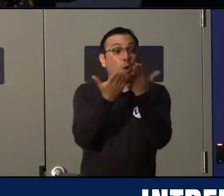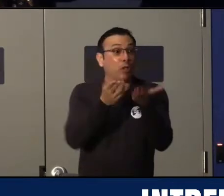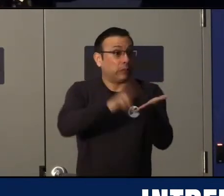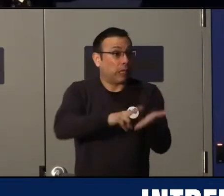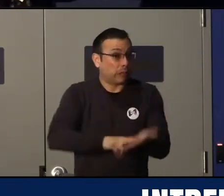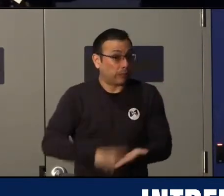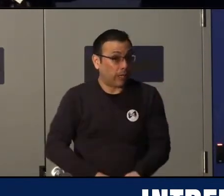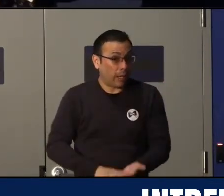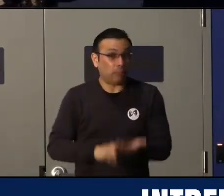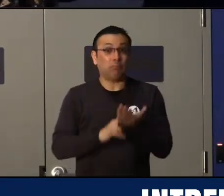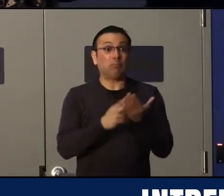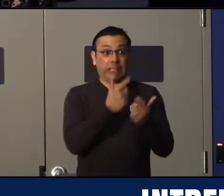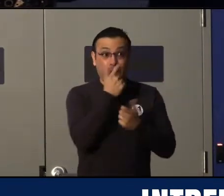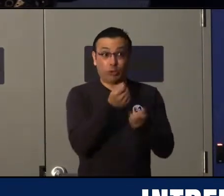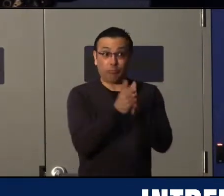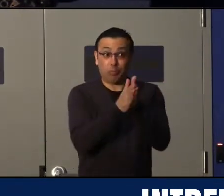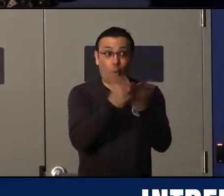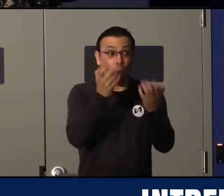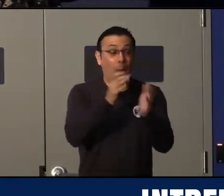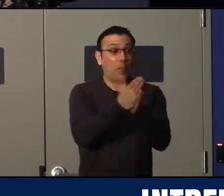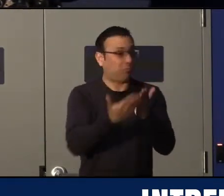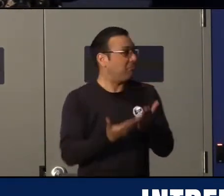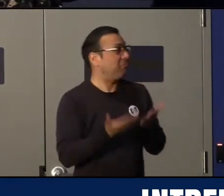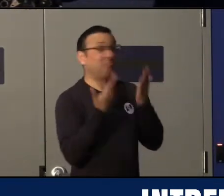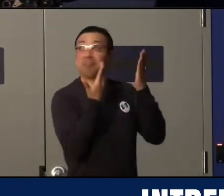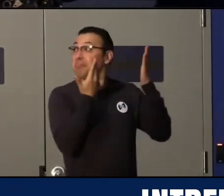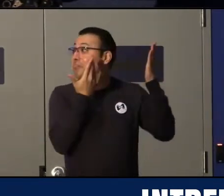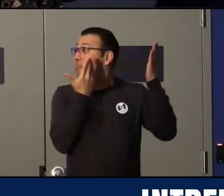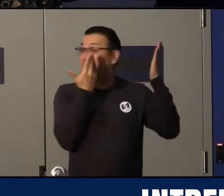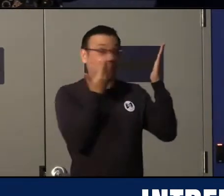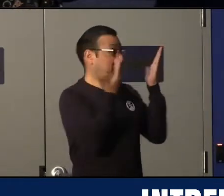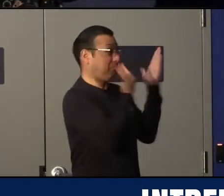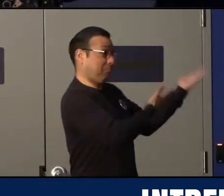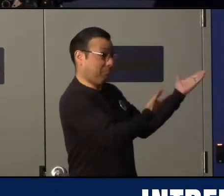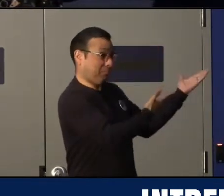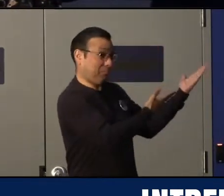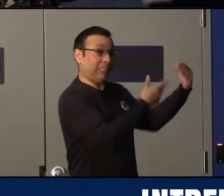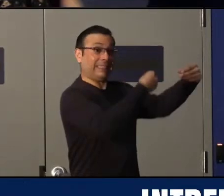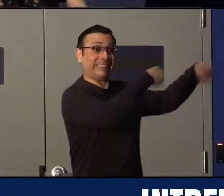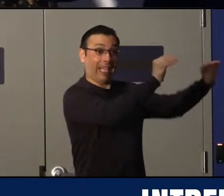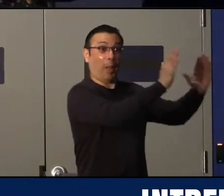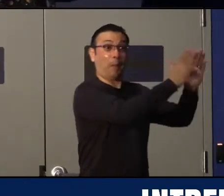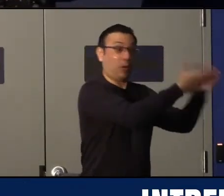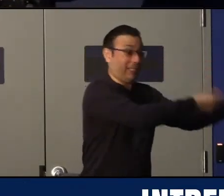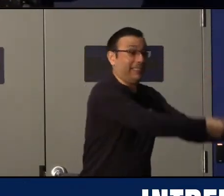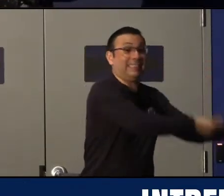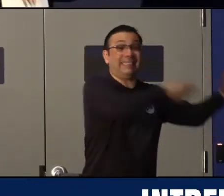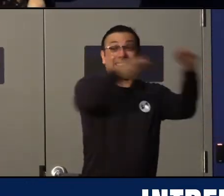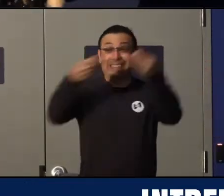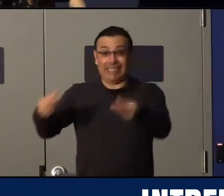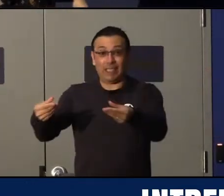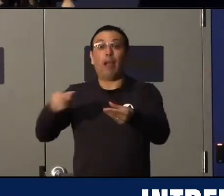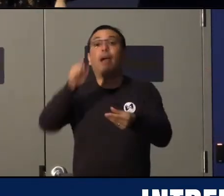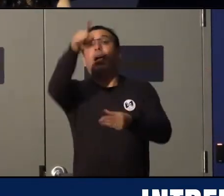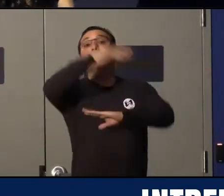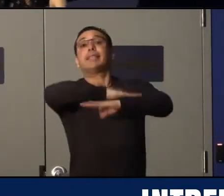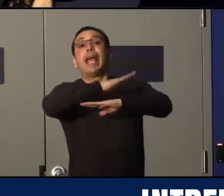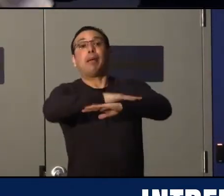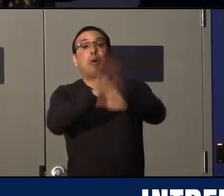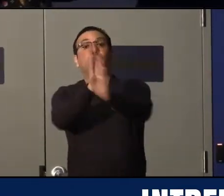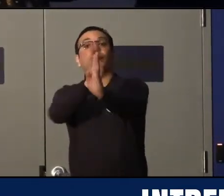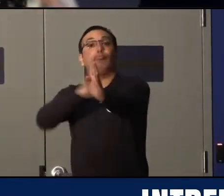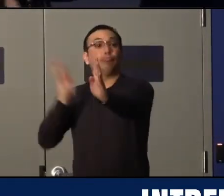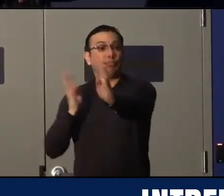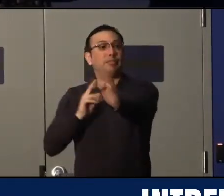picking up a copy of her book, we have them for sale over here in our gift shop, and her table will be right back there too.